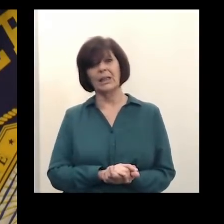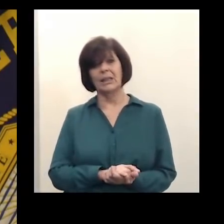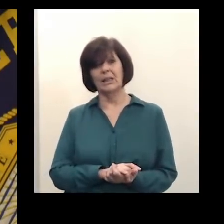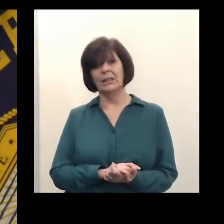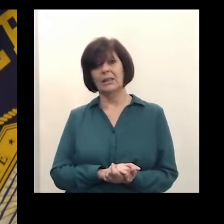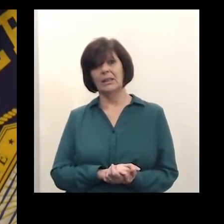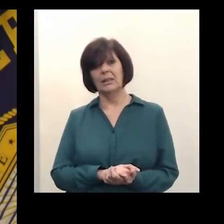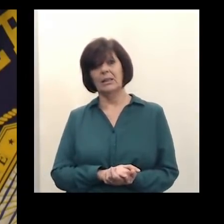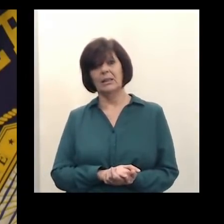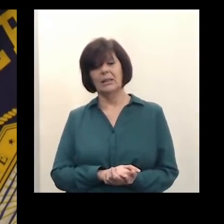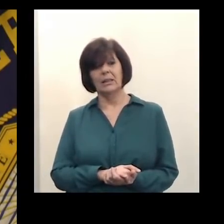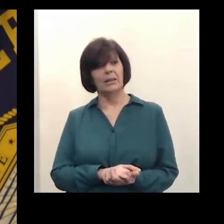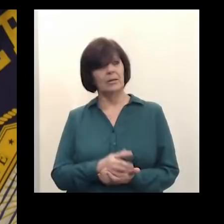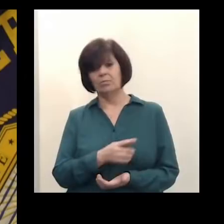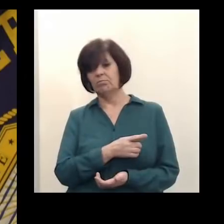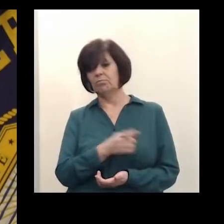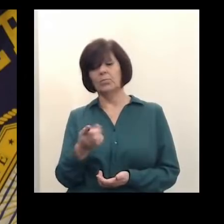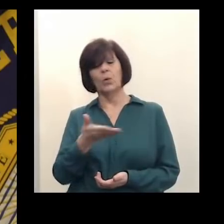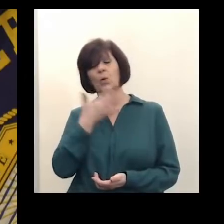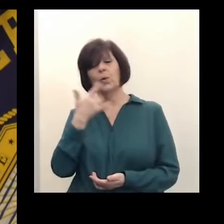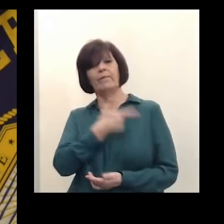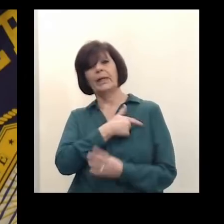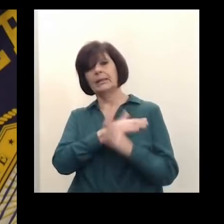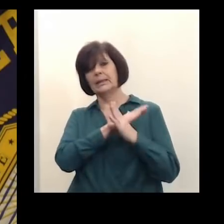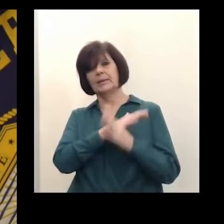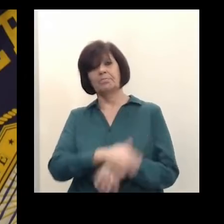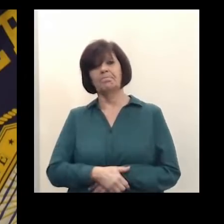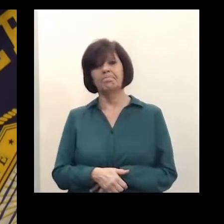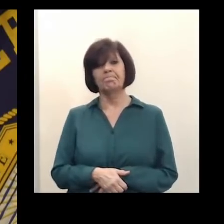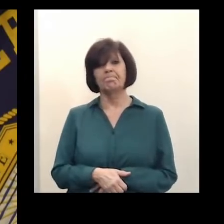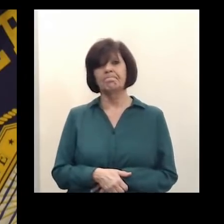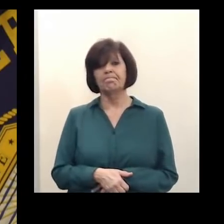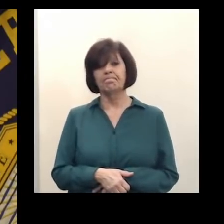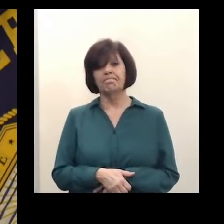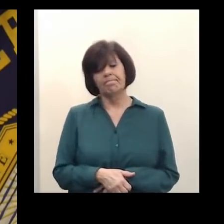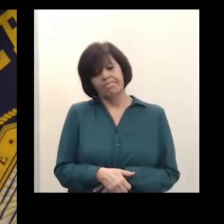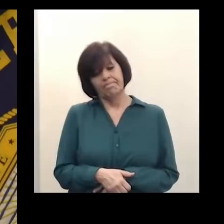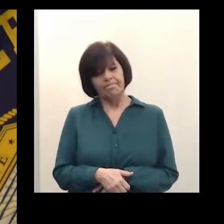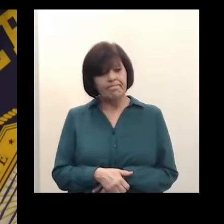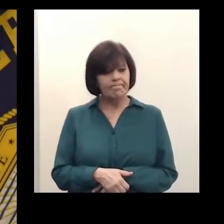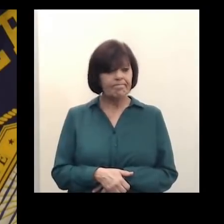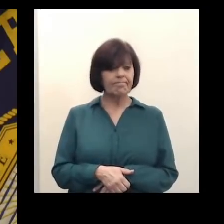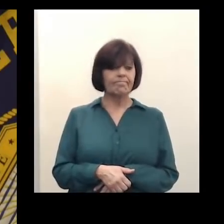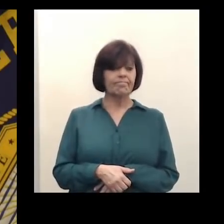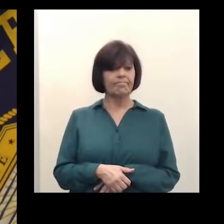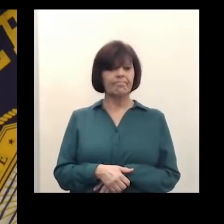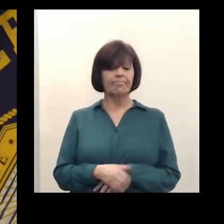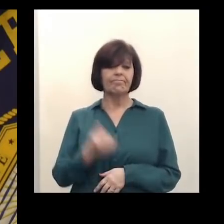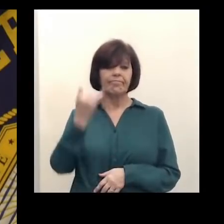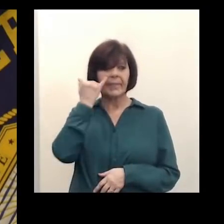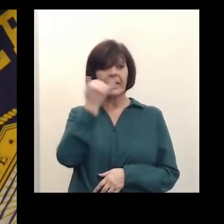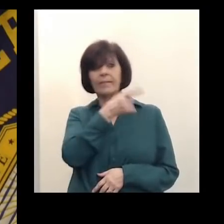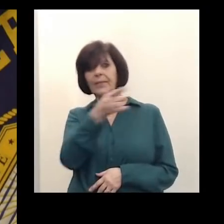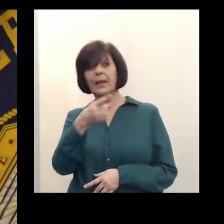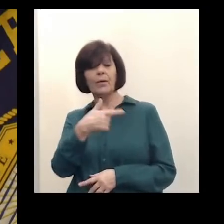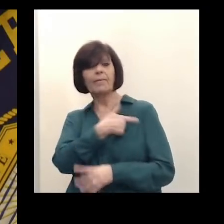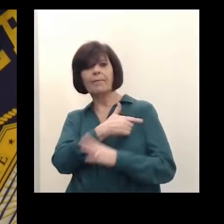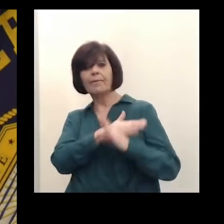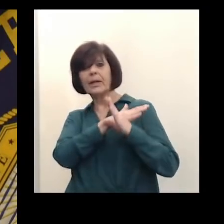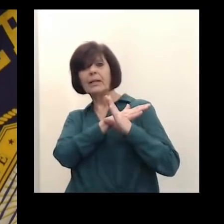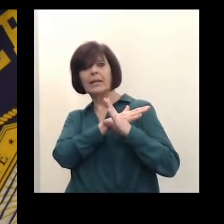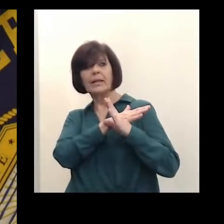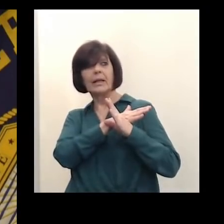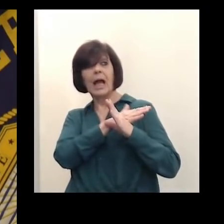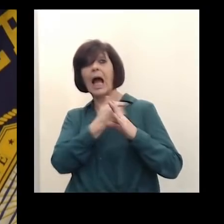and they were all unvaccinated. It's fair to say that if they were vaccinated, I think we'd have most of those people